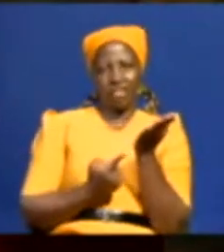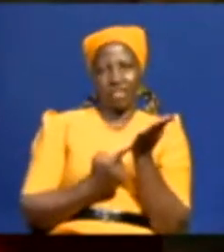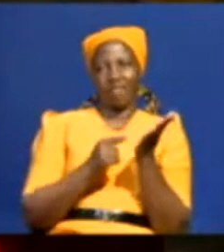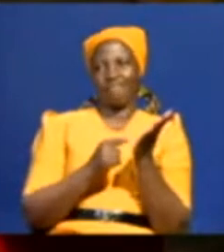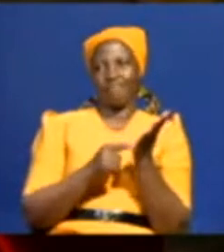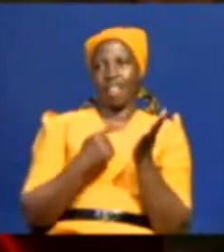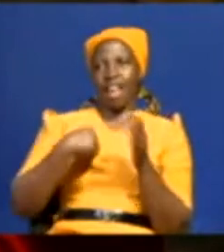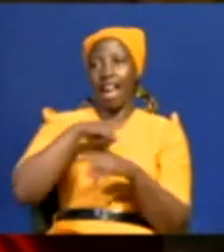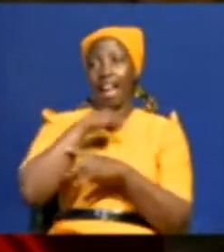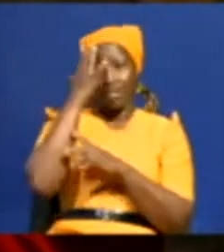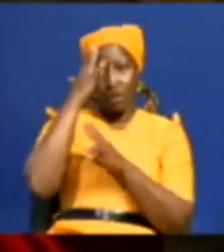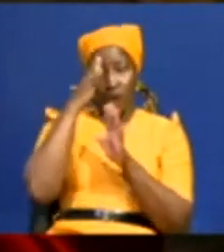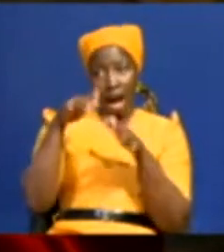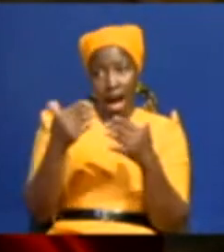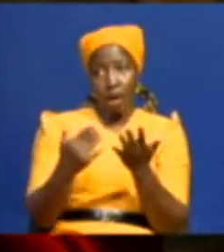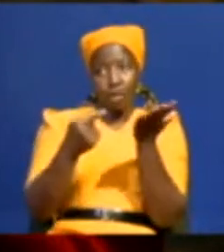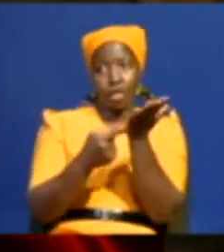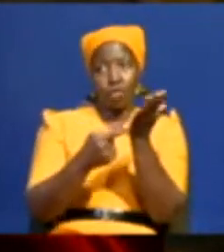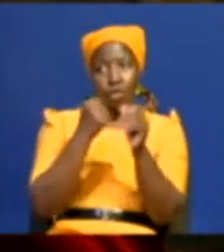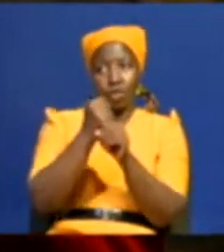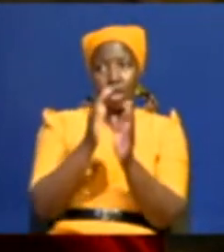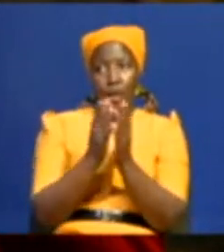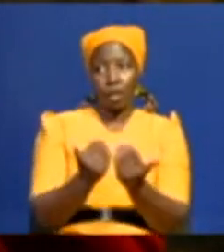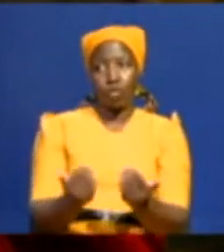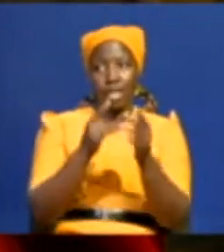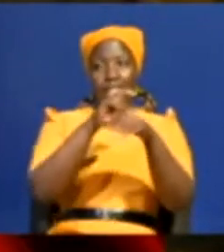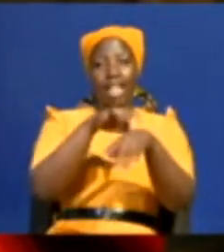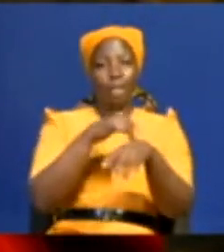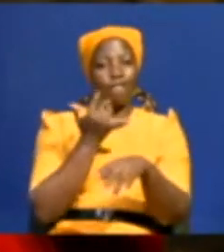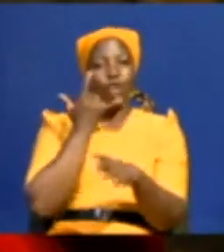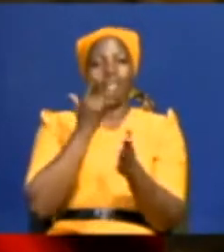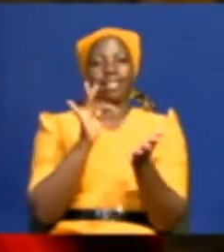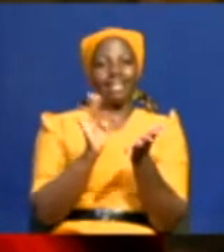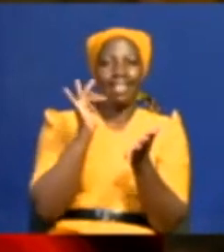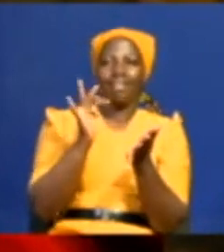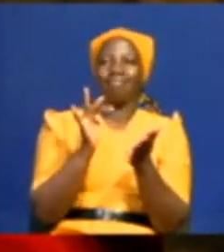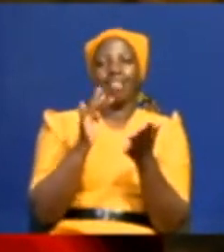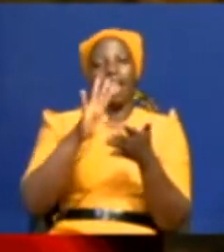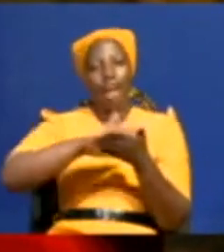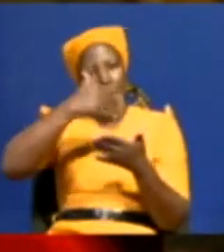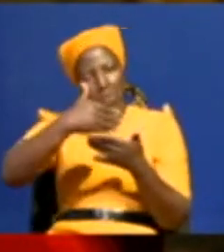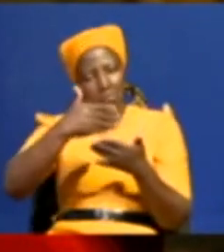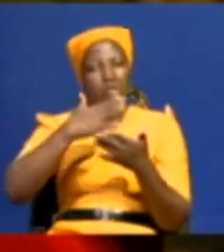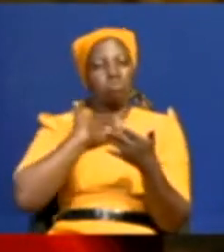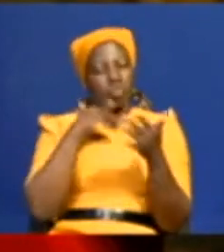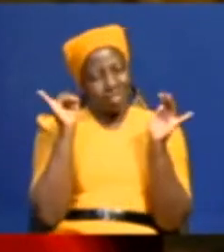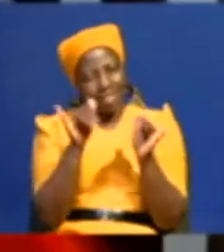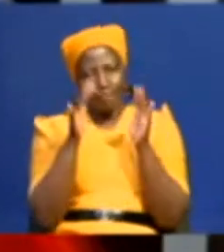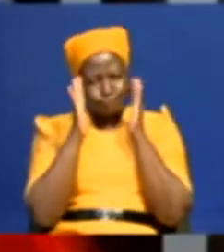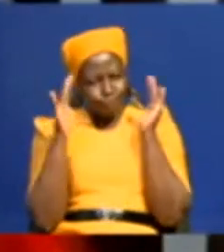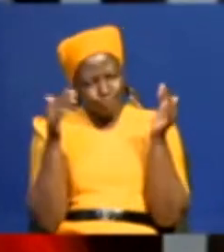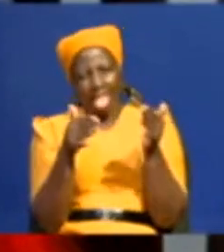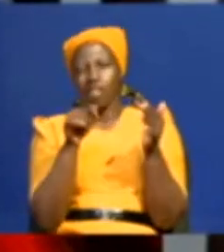is with the children. The minute they touch the phone or the laptop, they want to spend hours and hours on